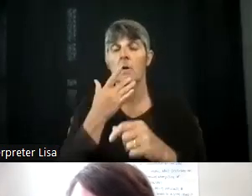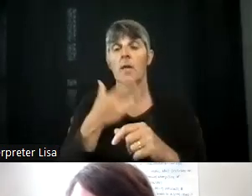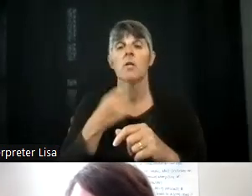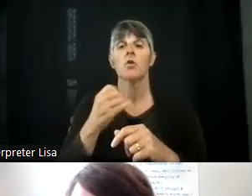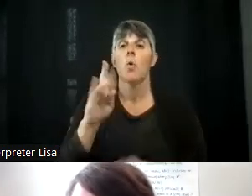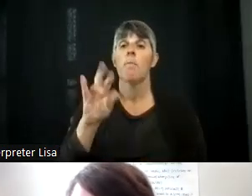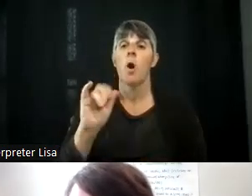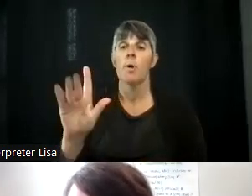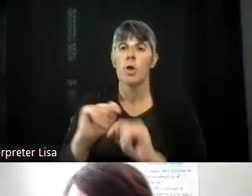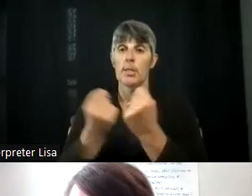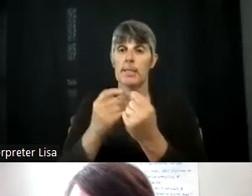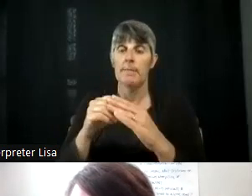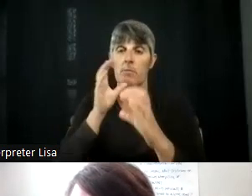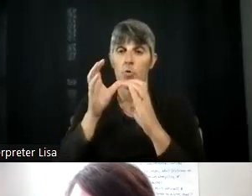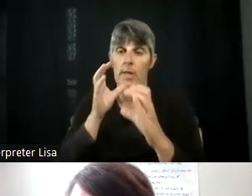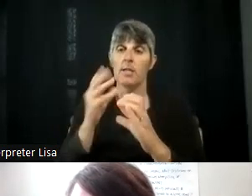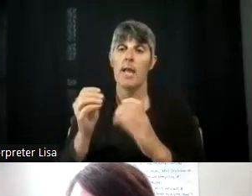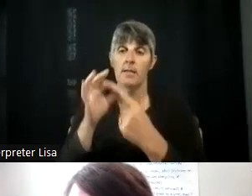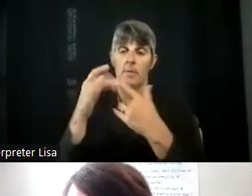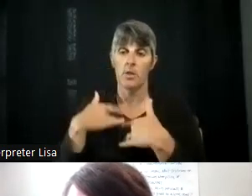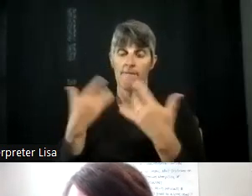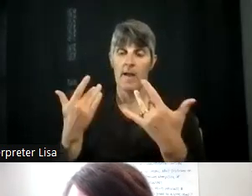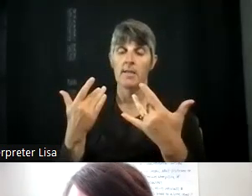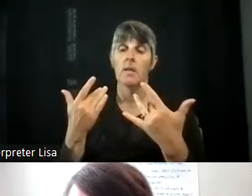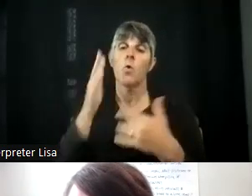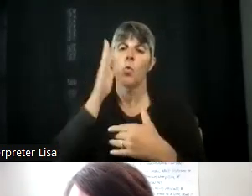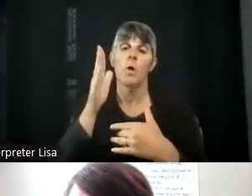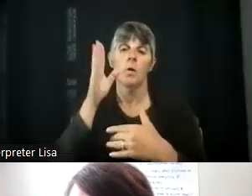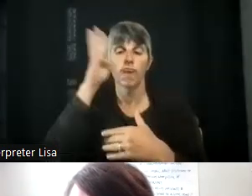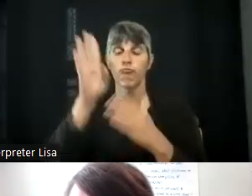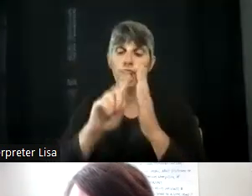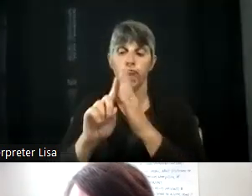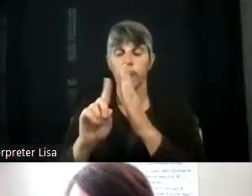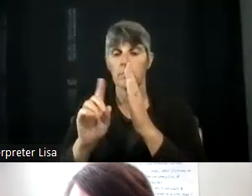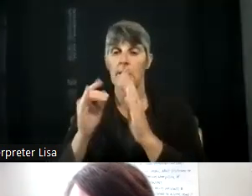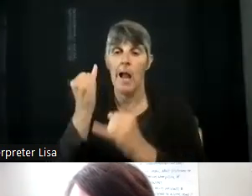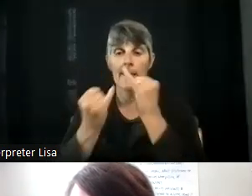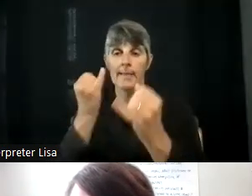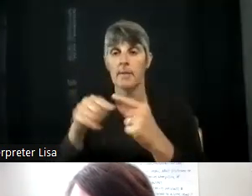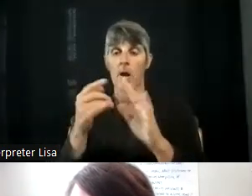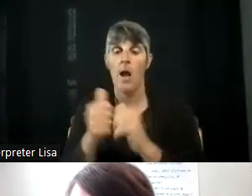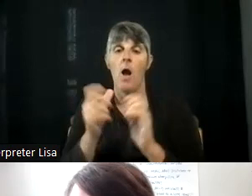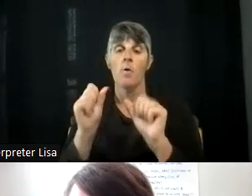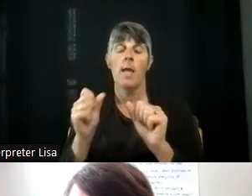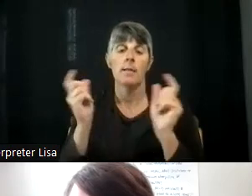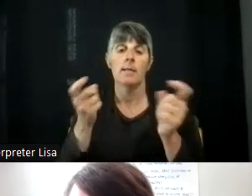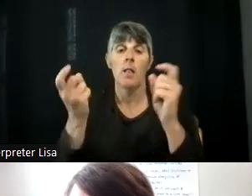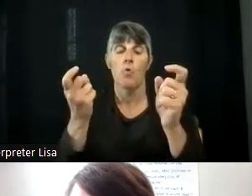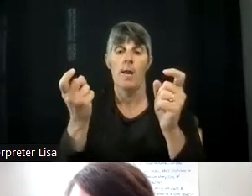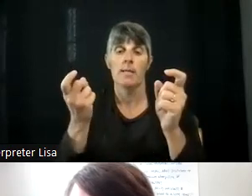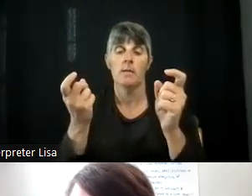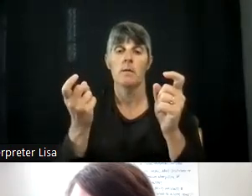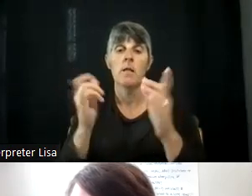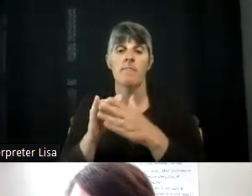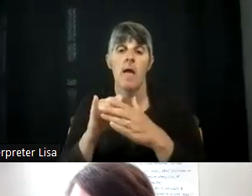her team in communications and special events are hatching a bunch of ideas about how we can celebrate